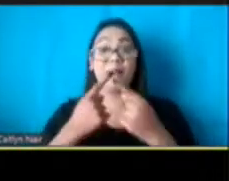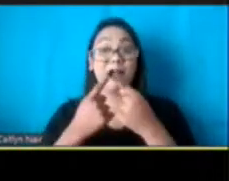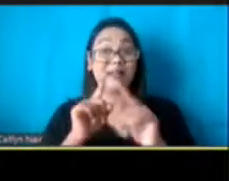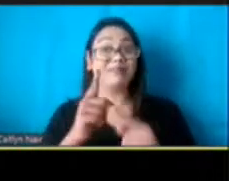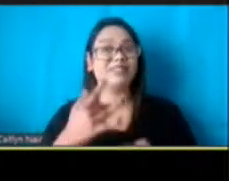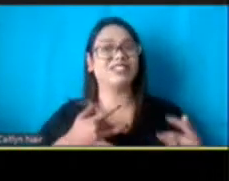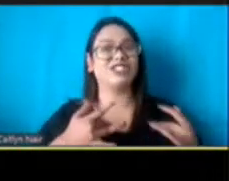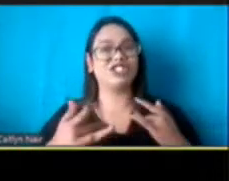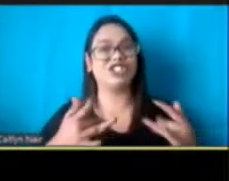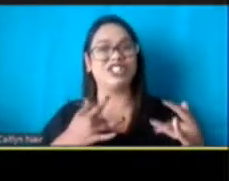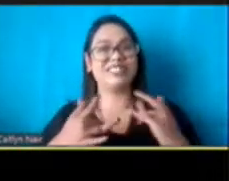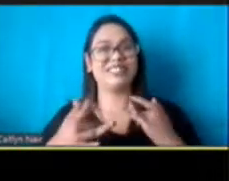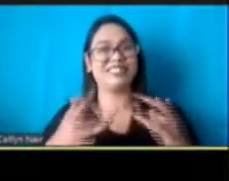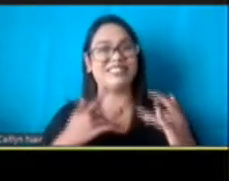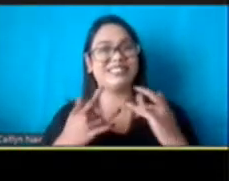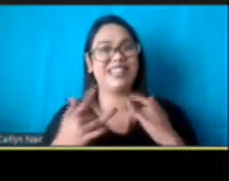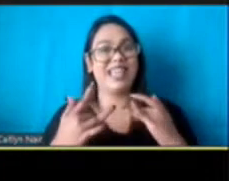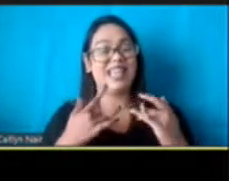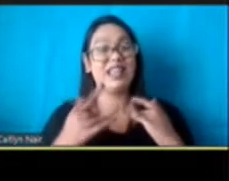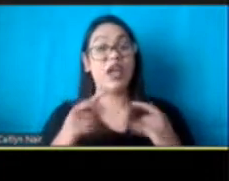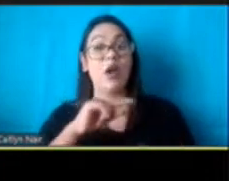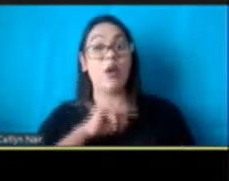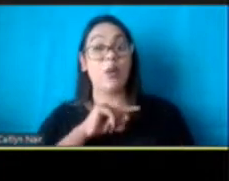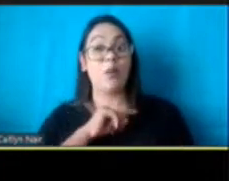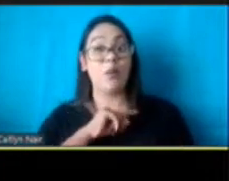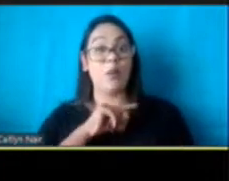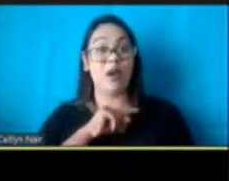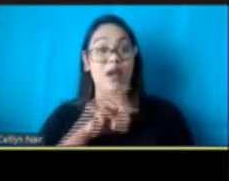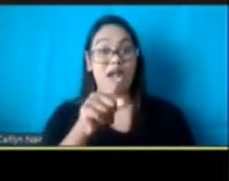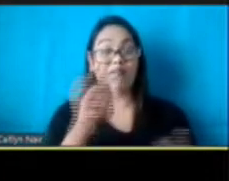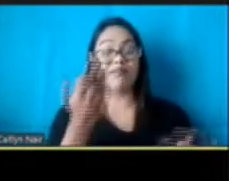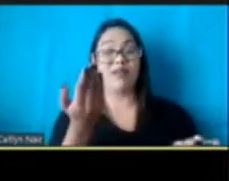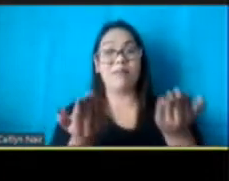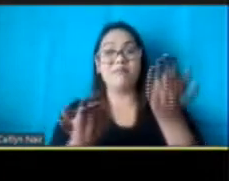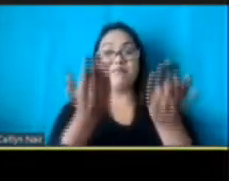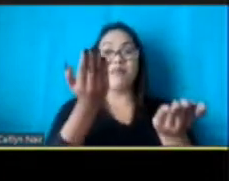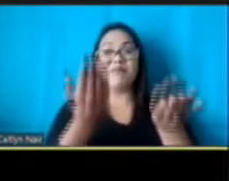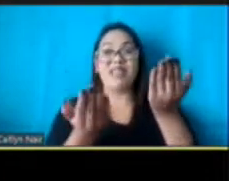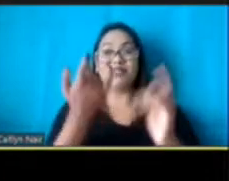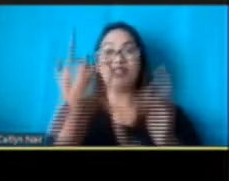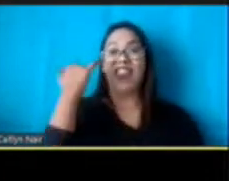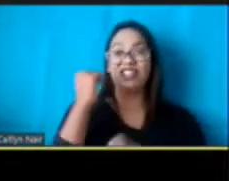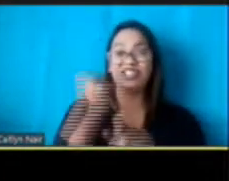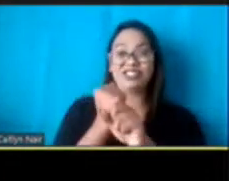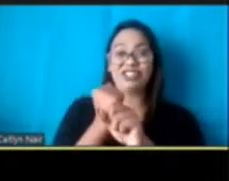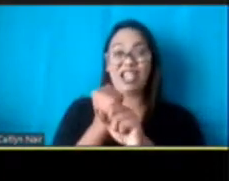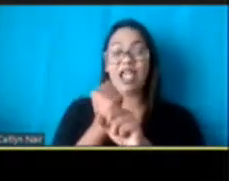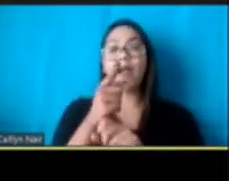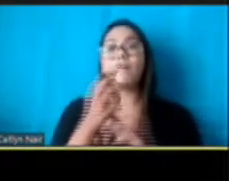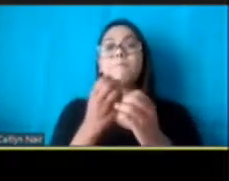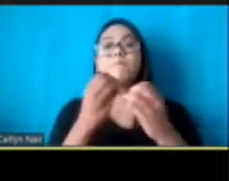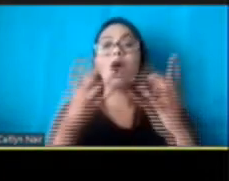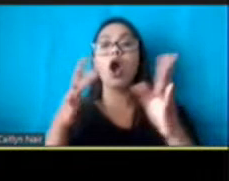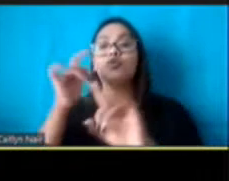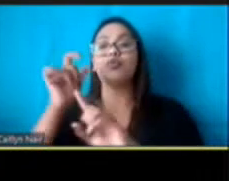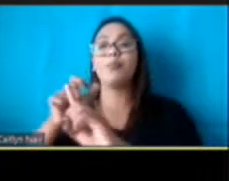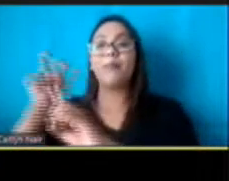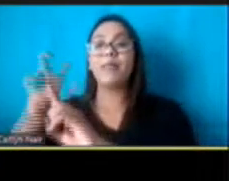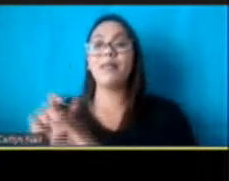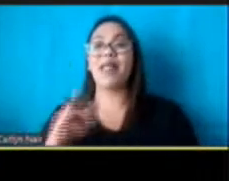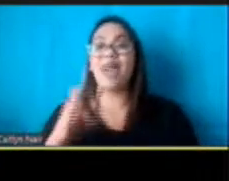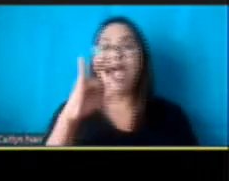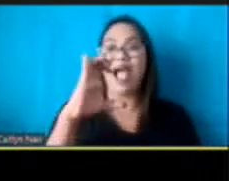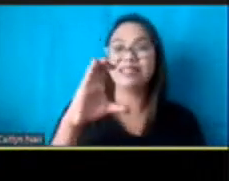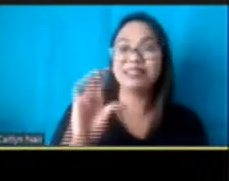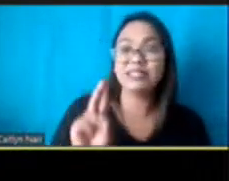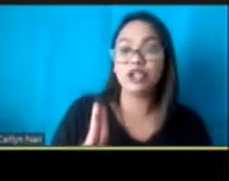with the increases that are informed by trauma, violence, and the accidents, if it goes up, it